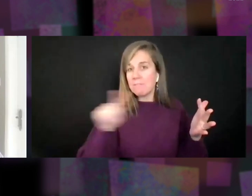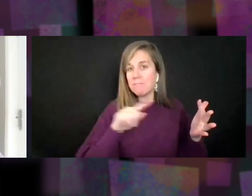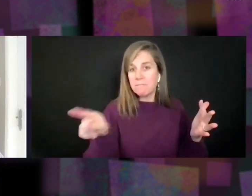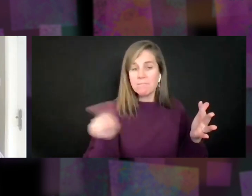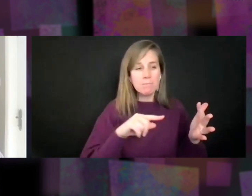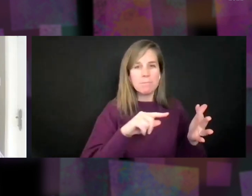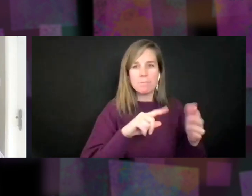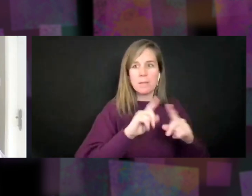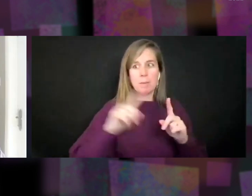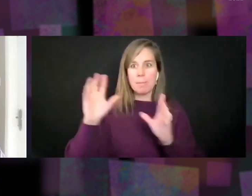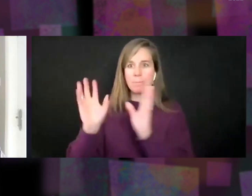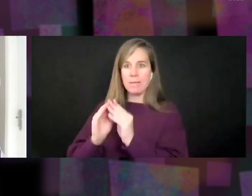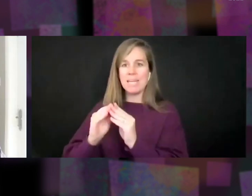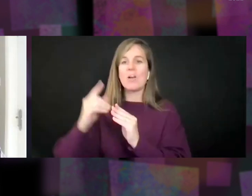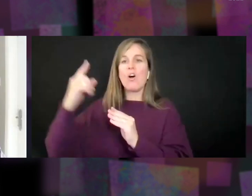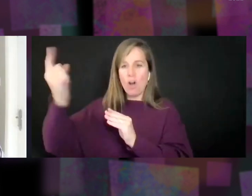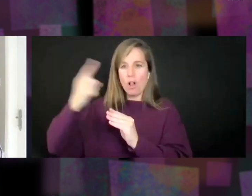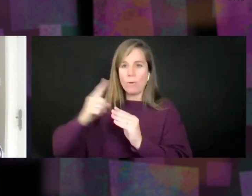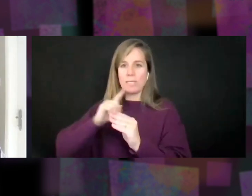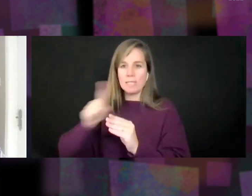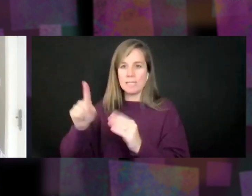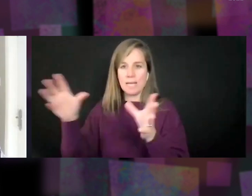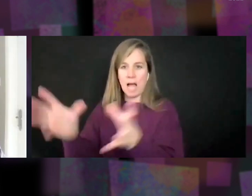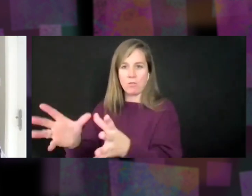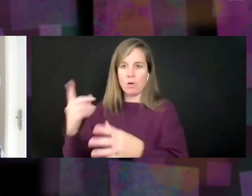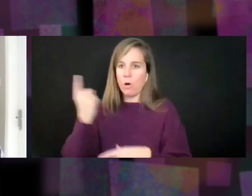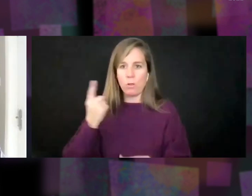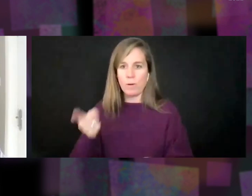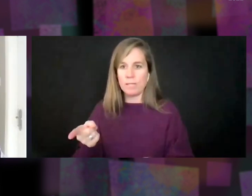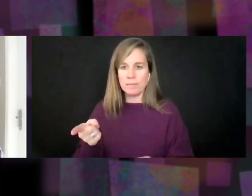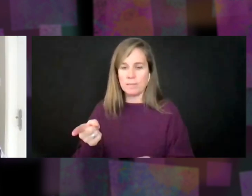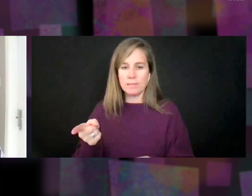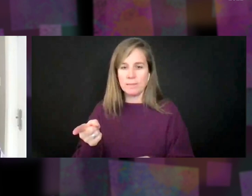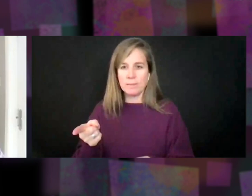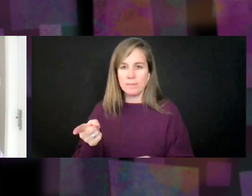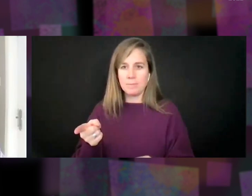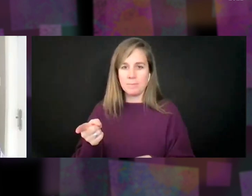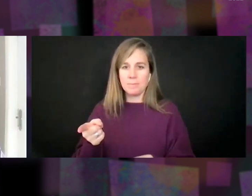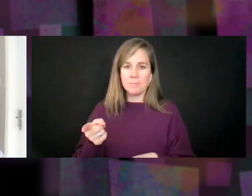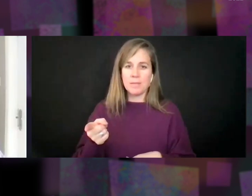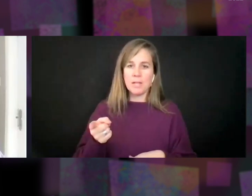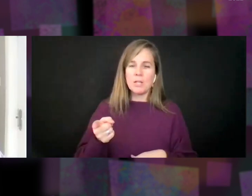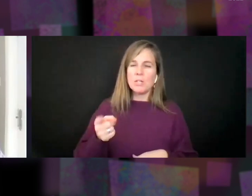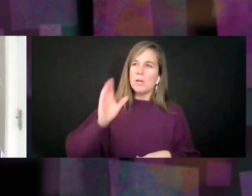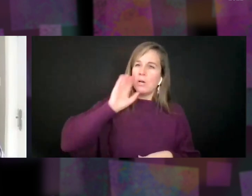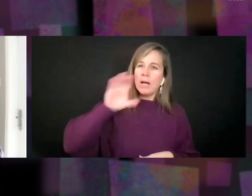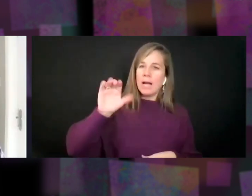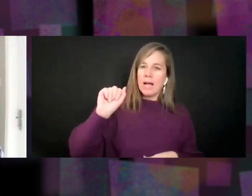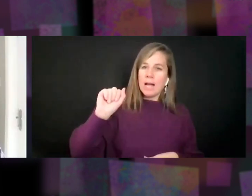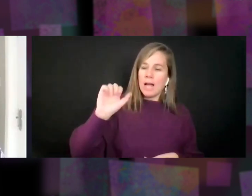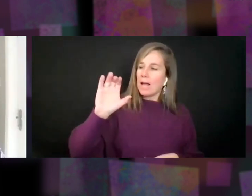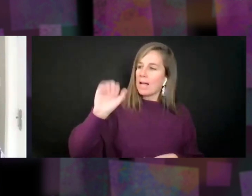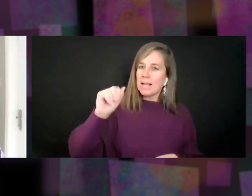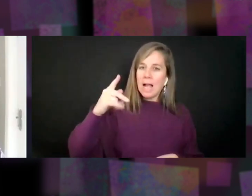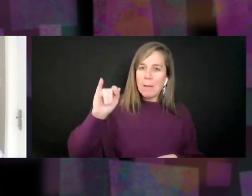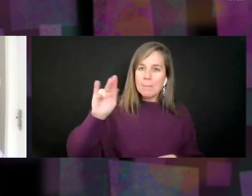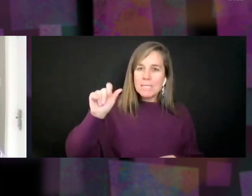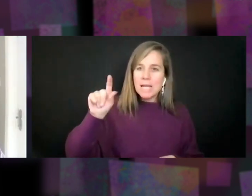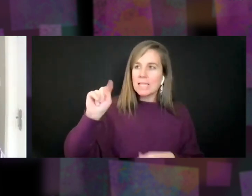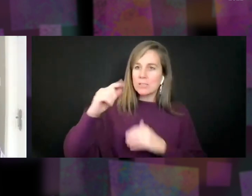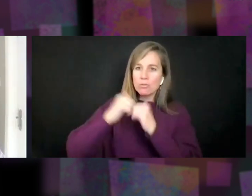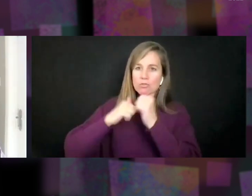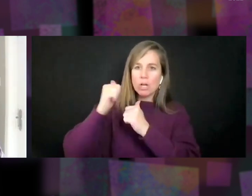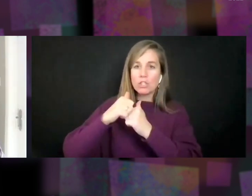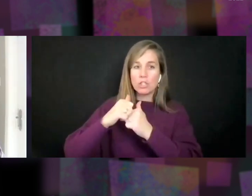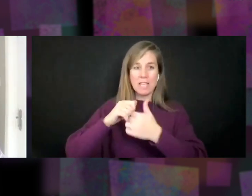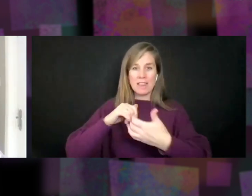gathering. For those of us who frequently operate in fast-paced capitalist structures, toggling along the spectrum